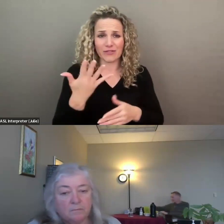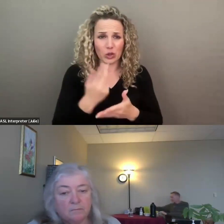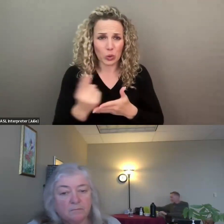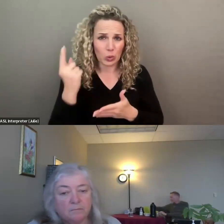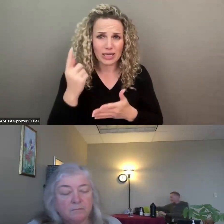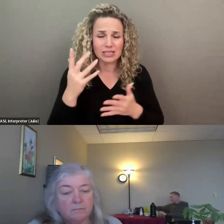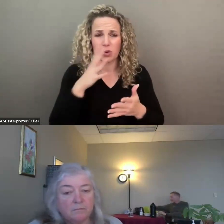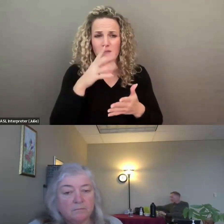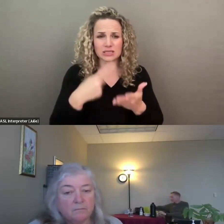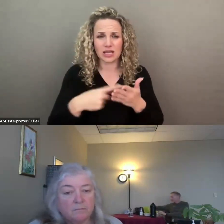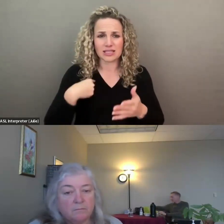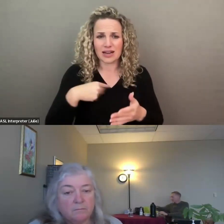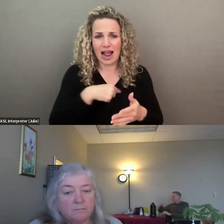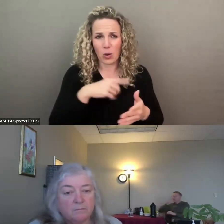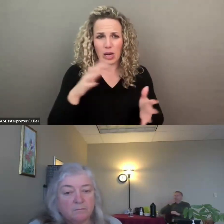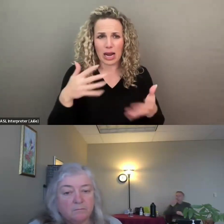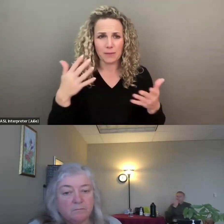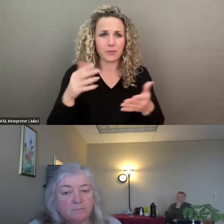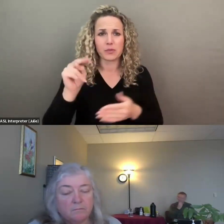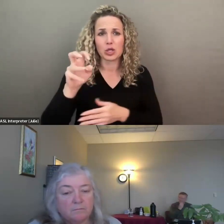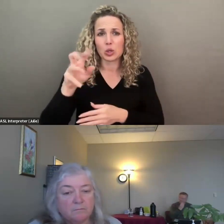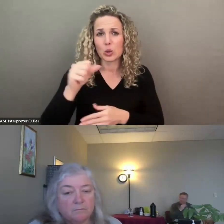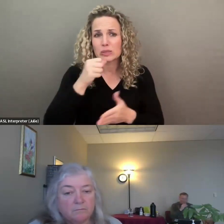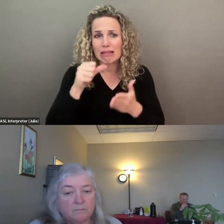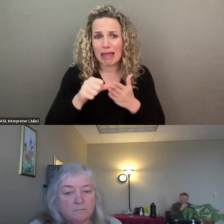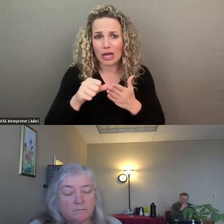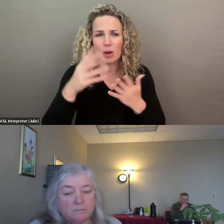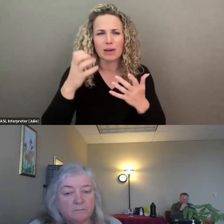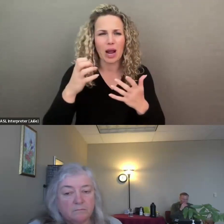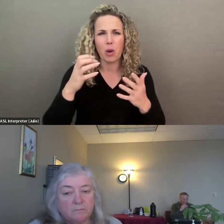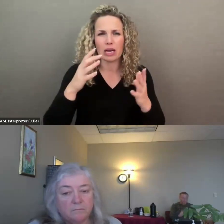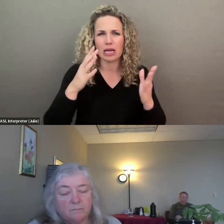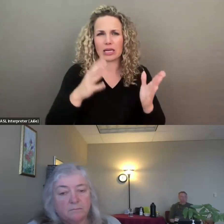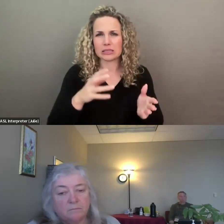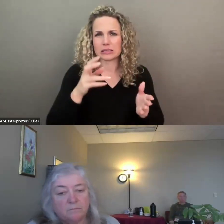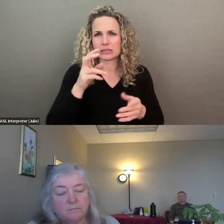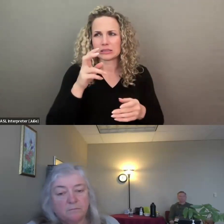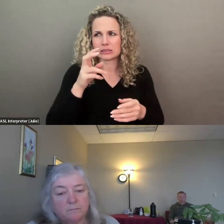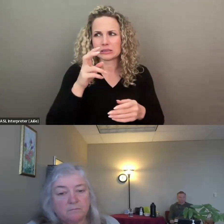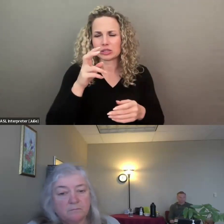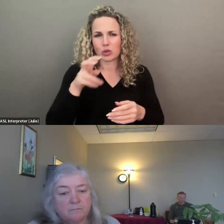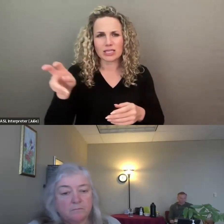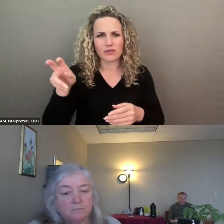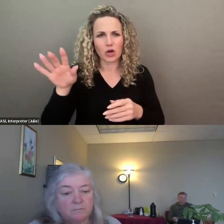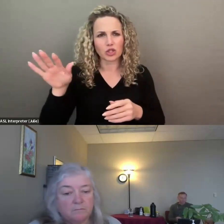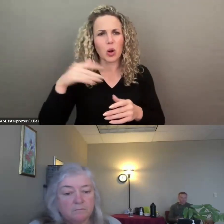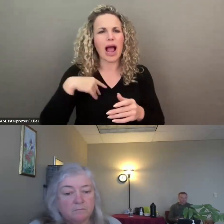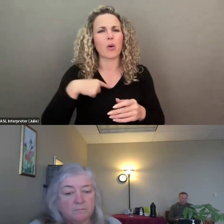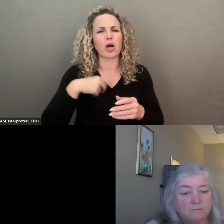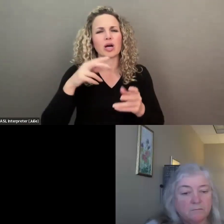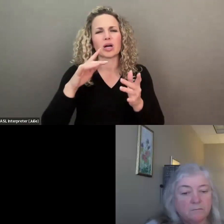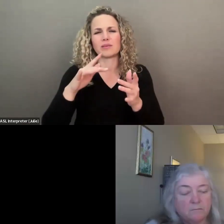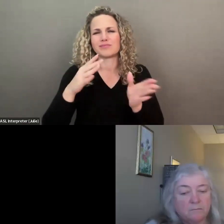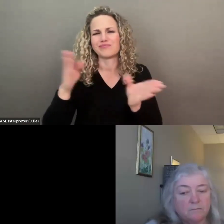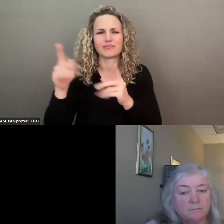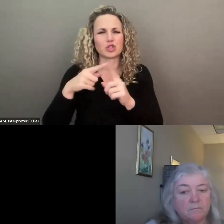over in our newsletter, but I do want to jump over to our website, because there is a